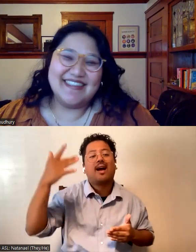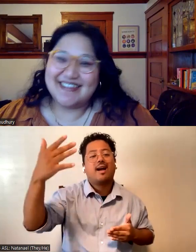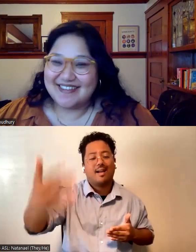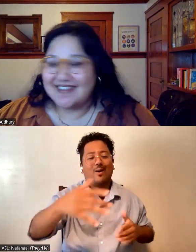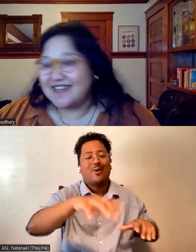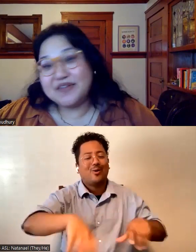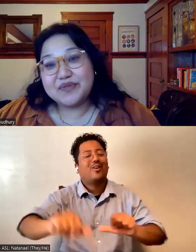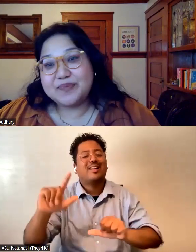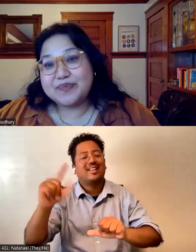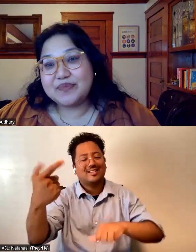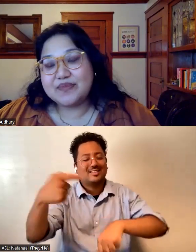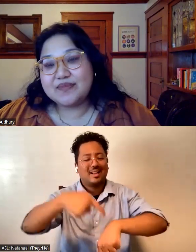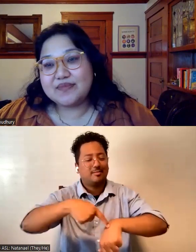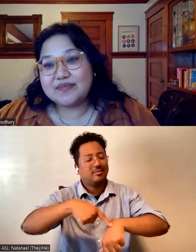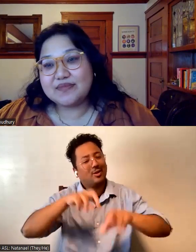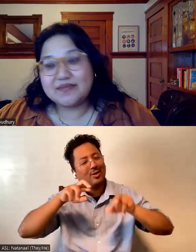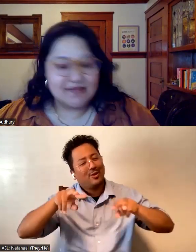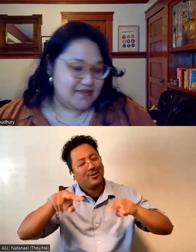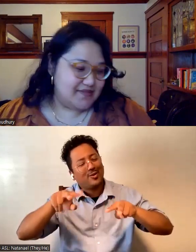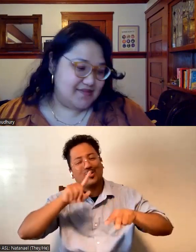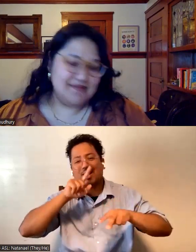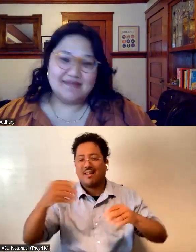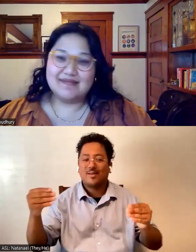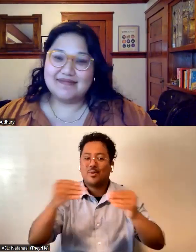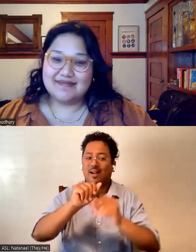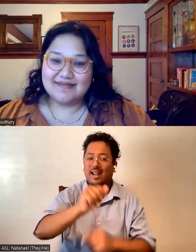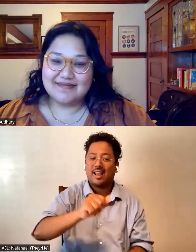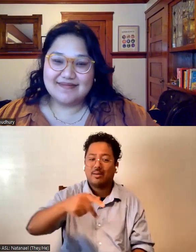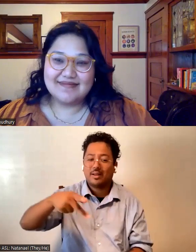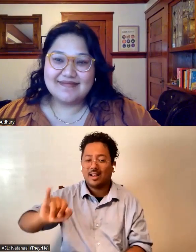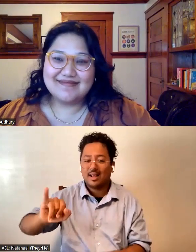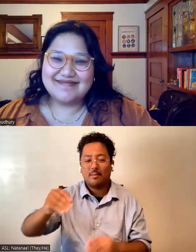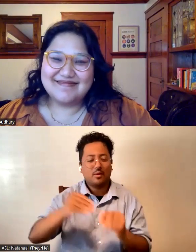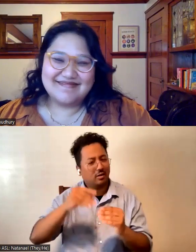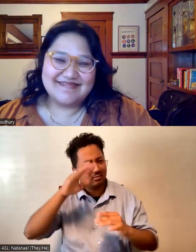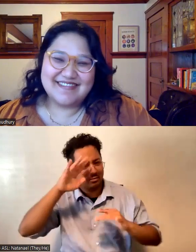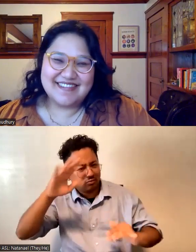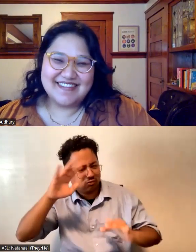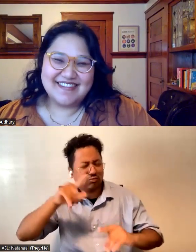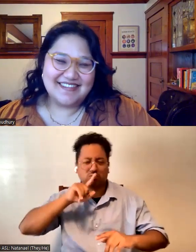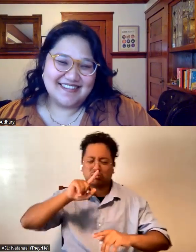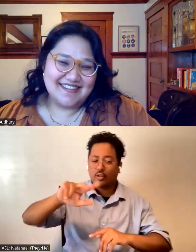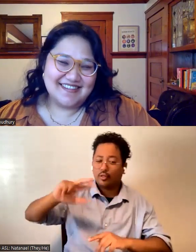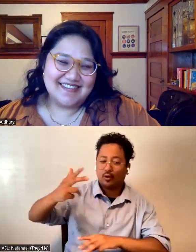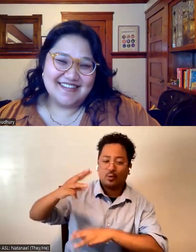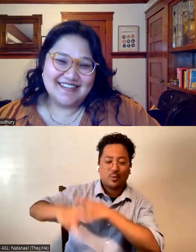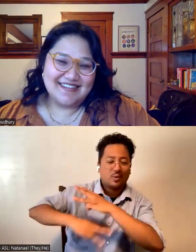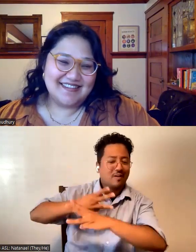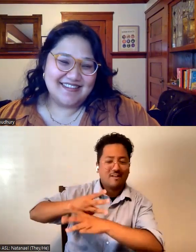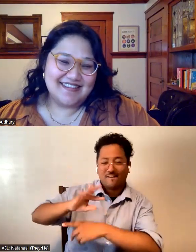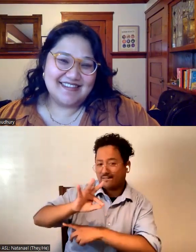can look forward to having more API intellectualism, more third world